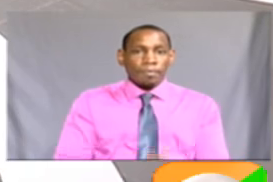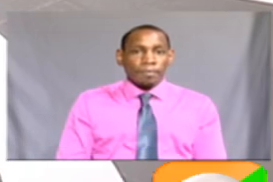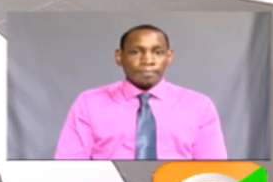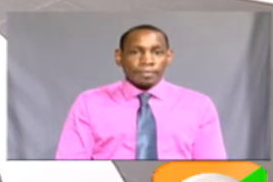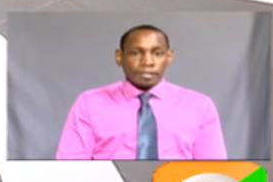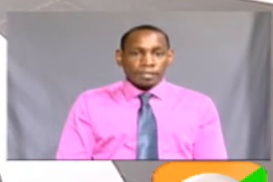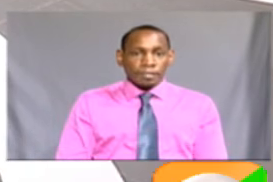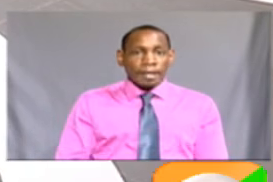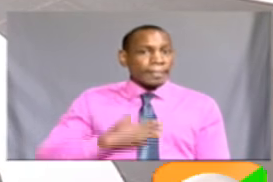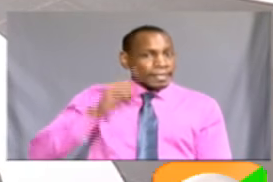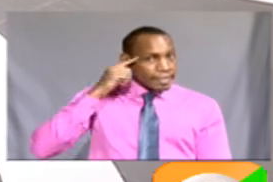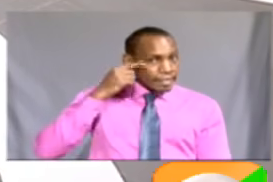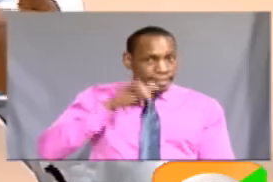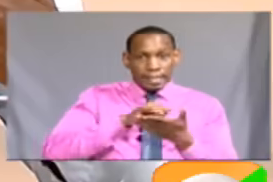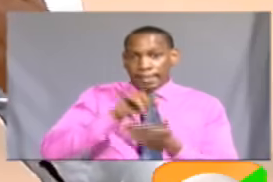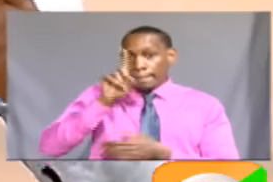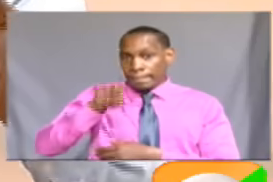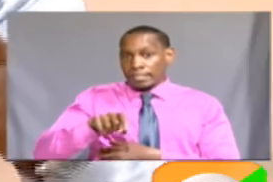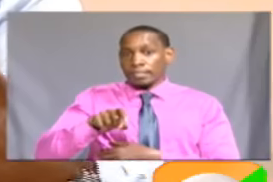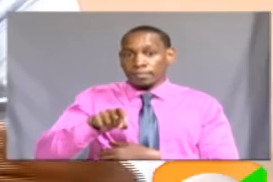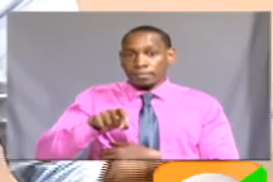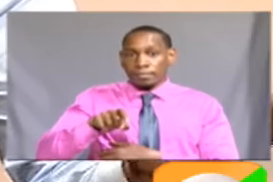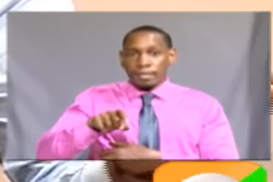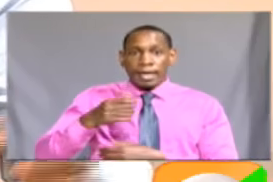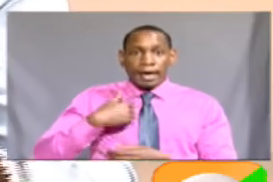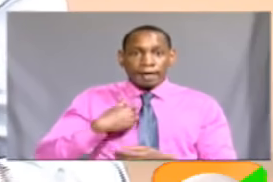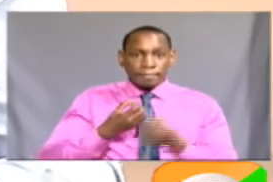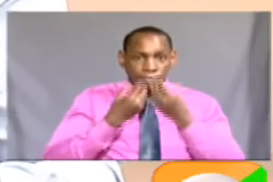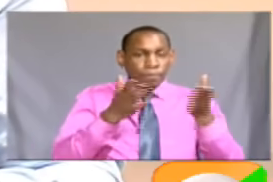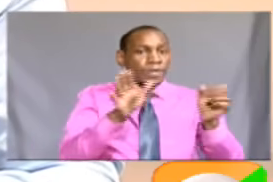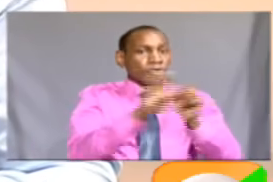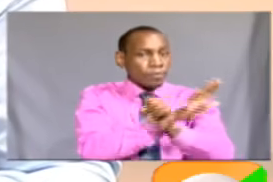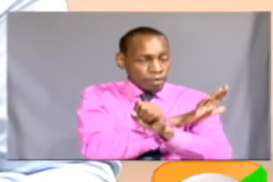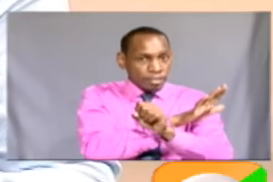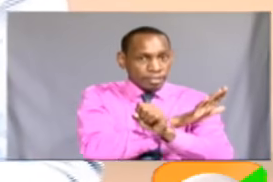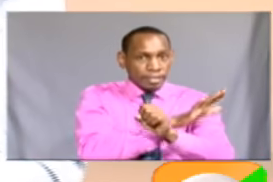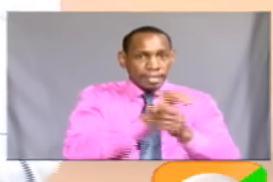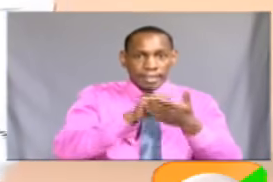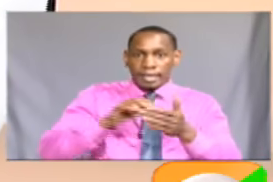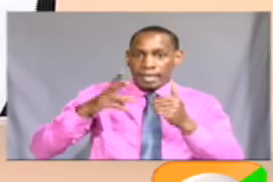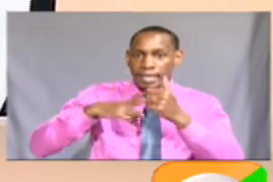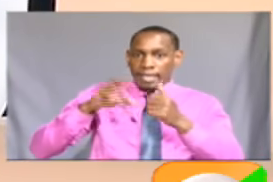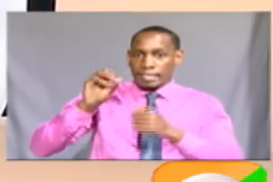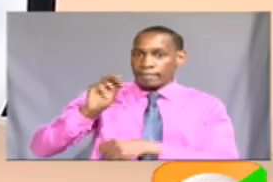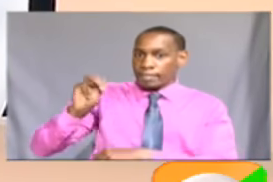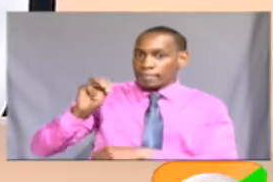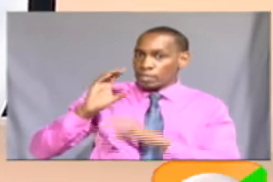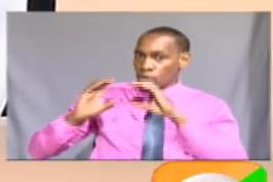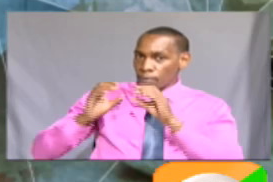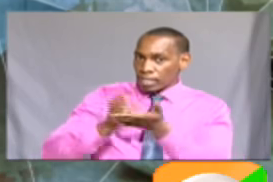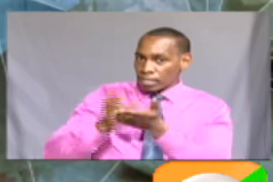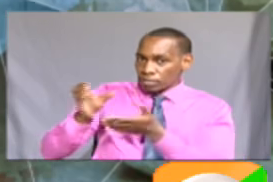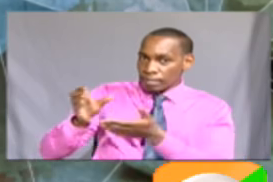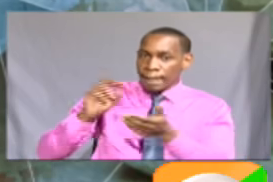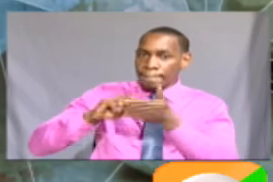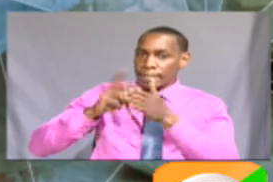for a start, I think there should be a full disclosure of what the 70 million in communication